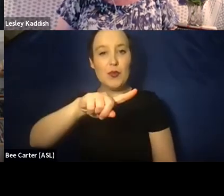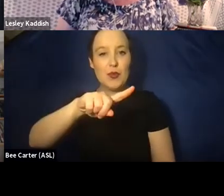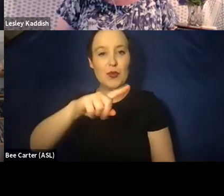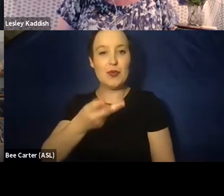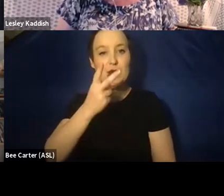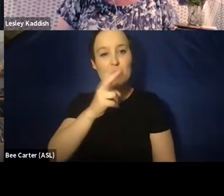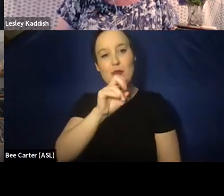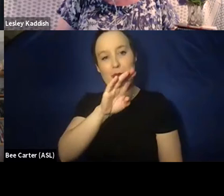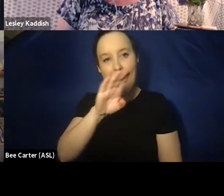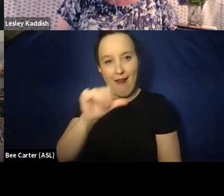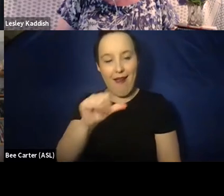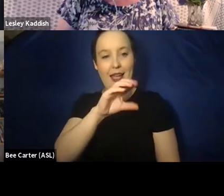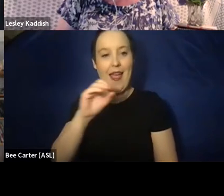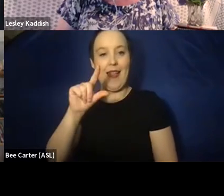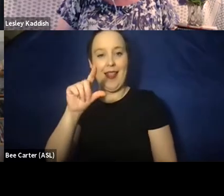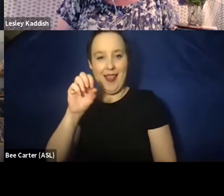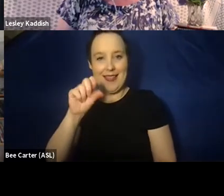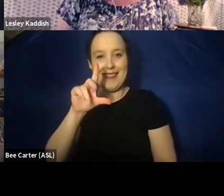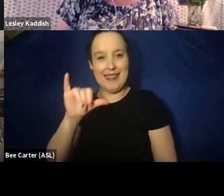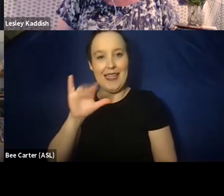Rebeccas and Lesley, that you've had it.